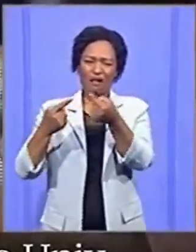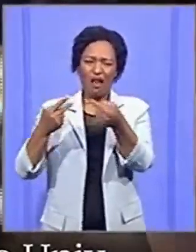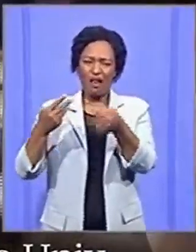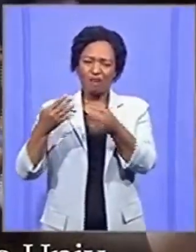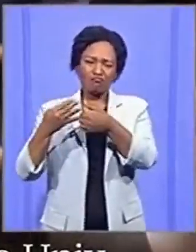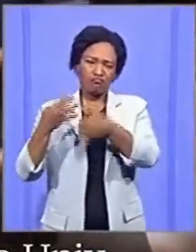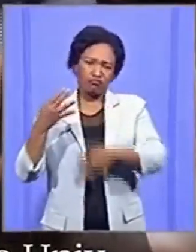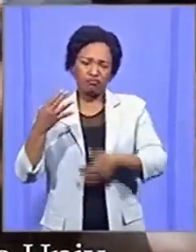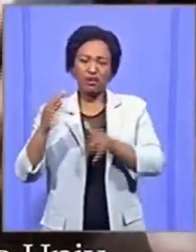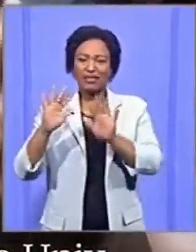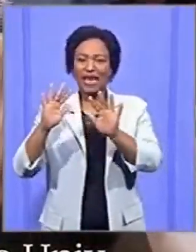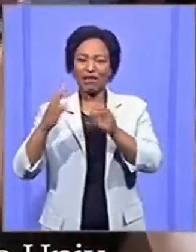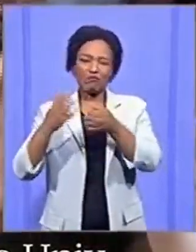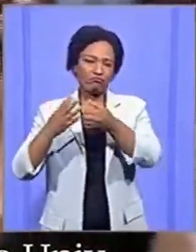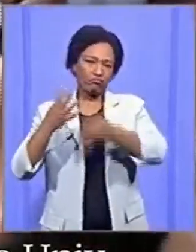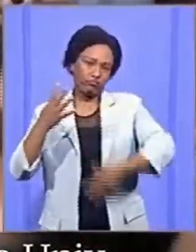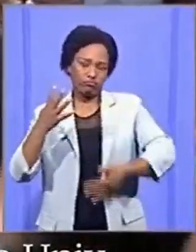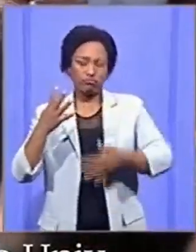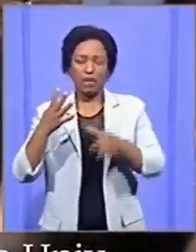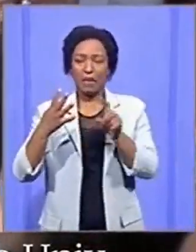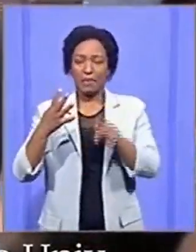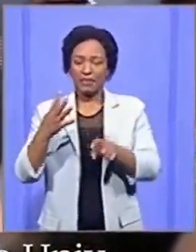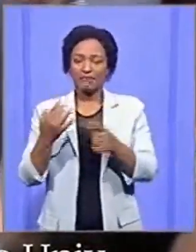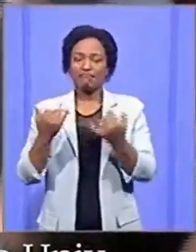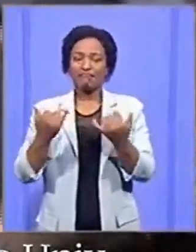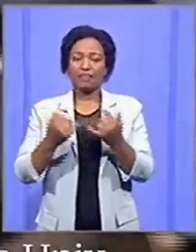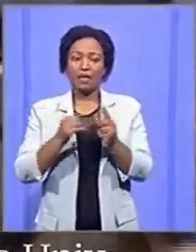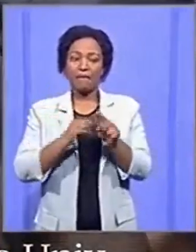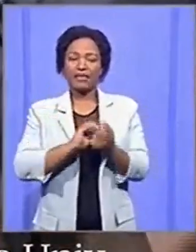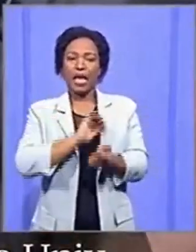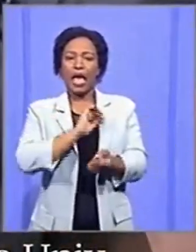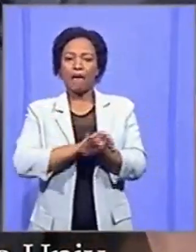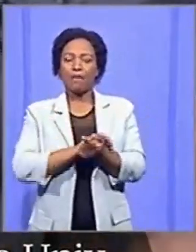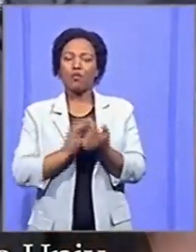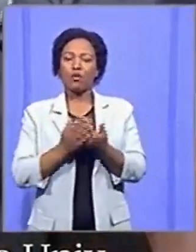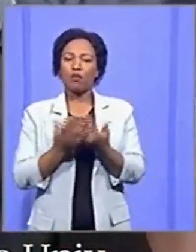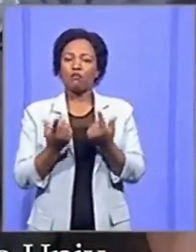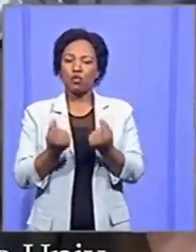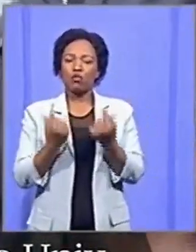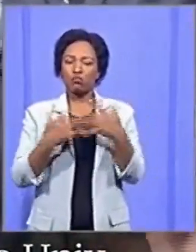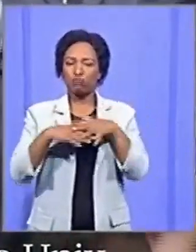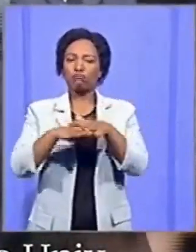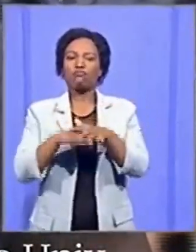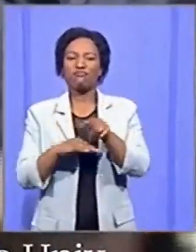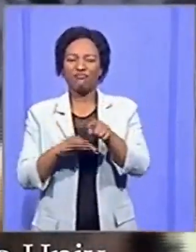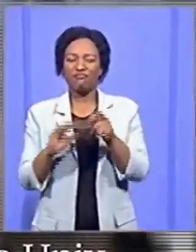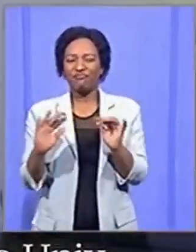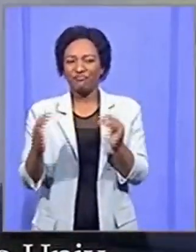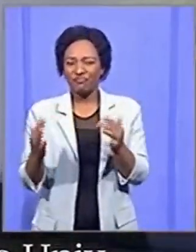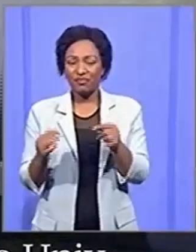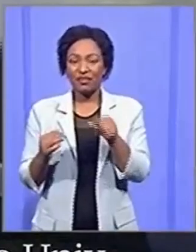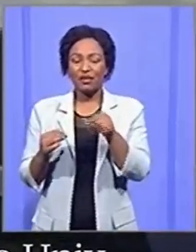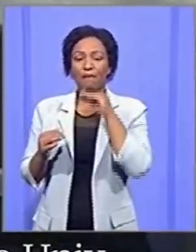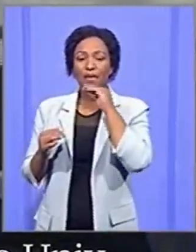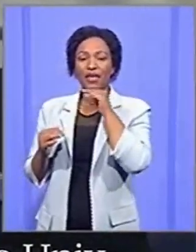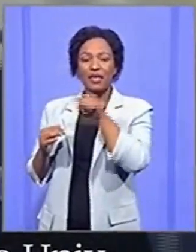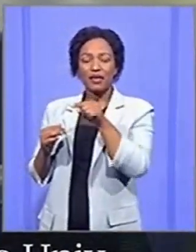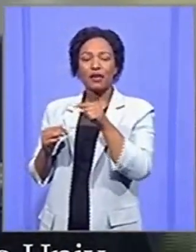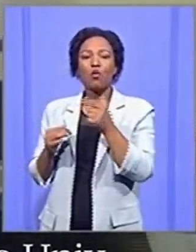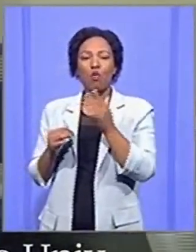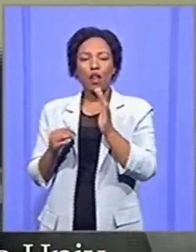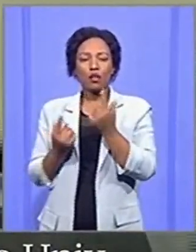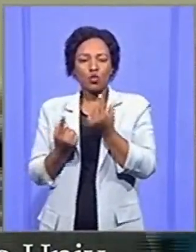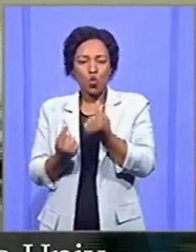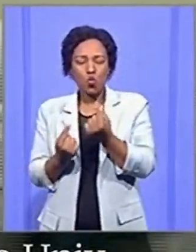e fetang leshome e le gore tlamehile etsahale gore ntho ena ka o tlolwa hantle ka mantswe a mang tsela ena e tlo etsahala